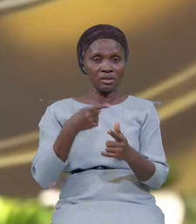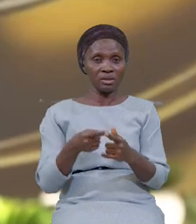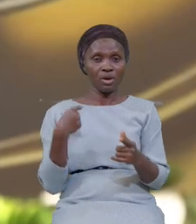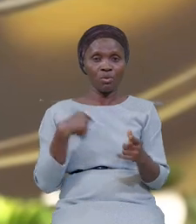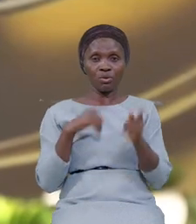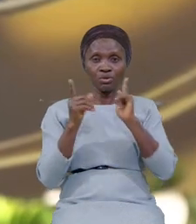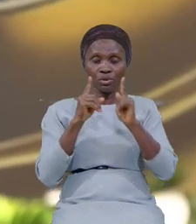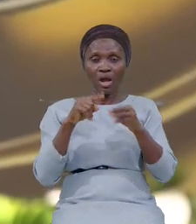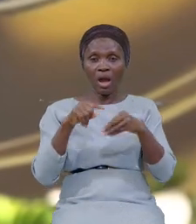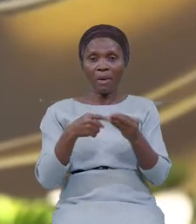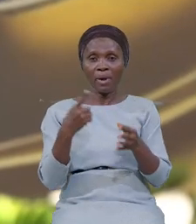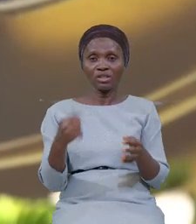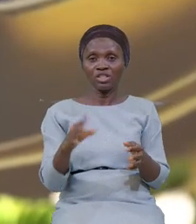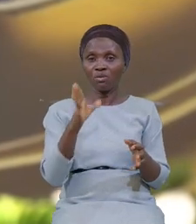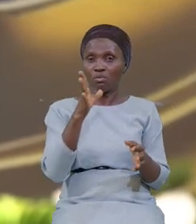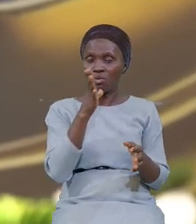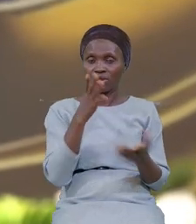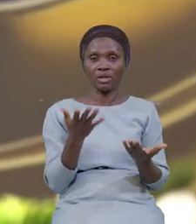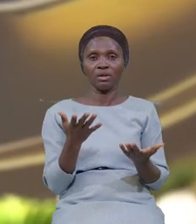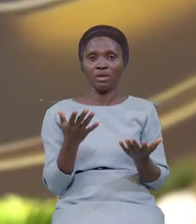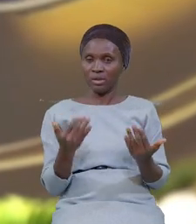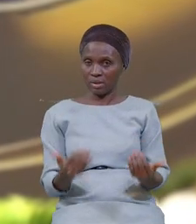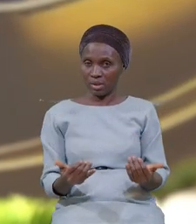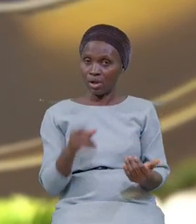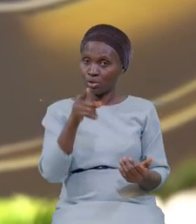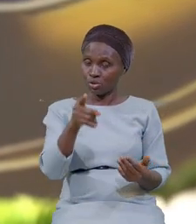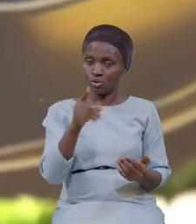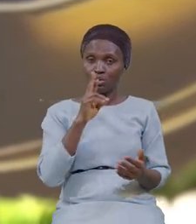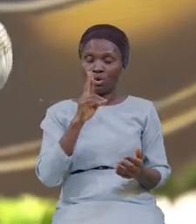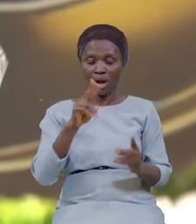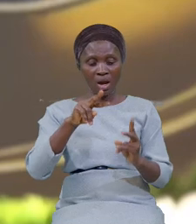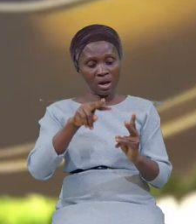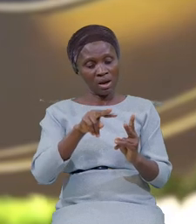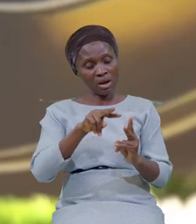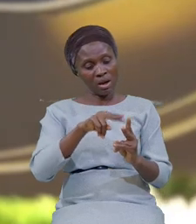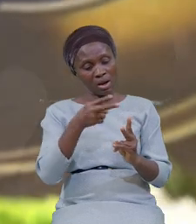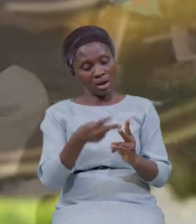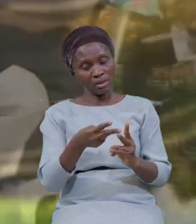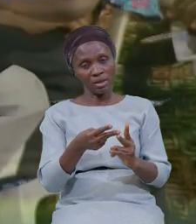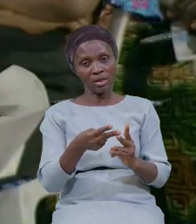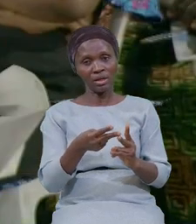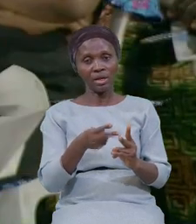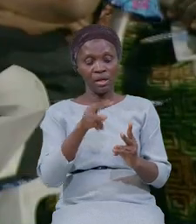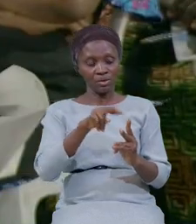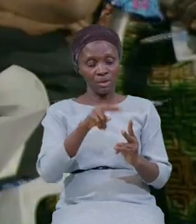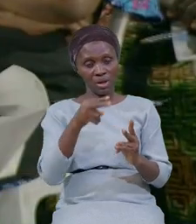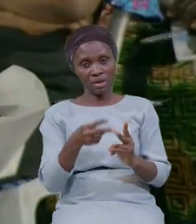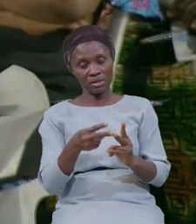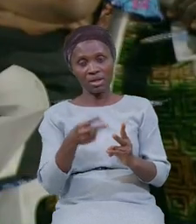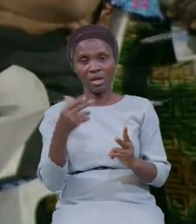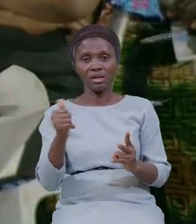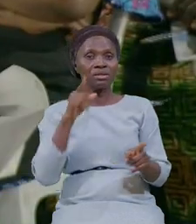here, you are either a sister or a mother. And this is what